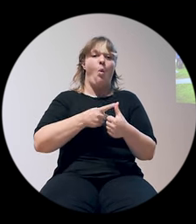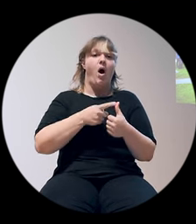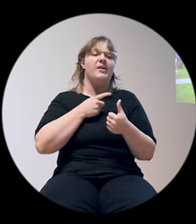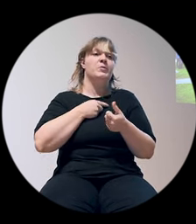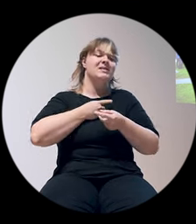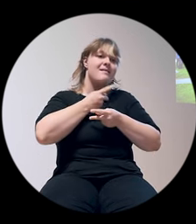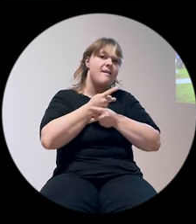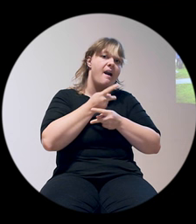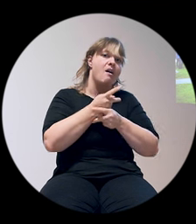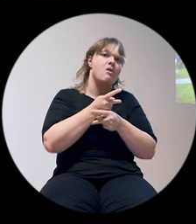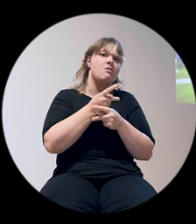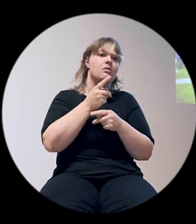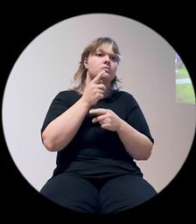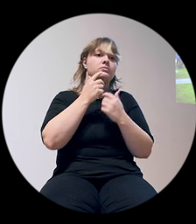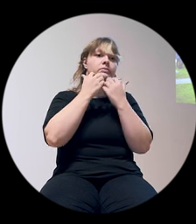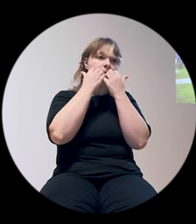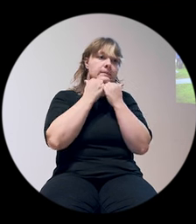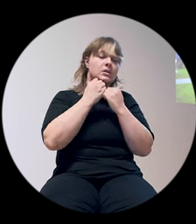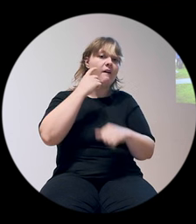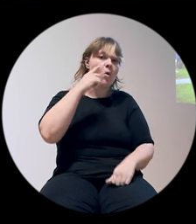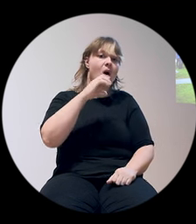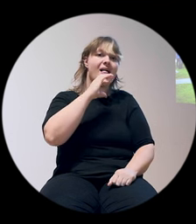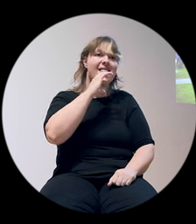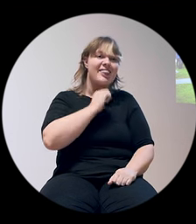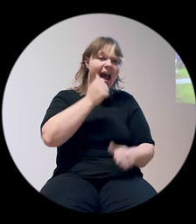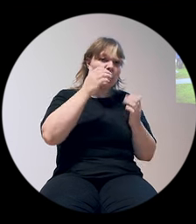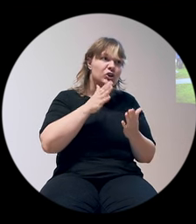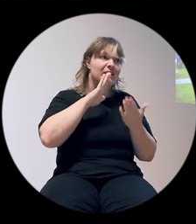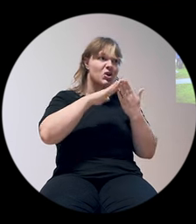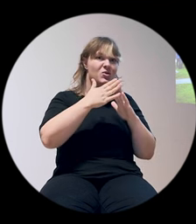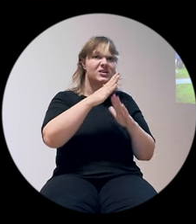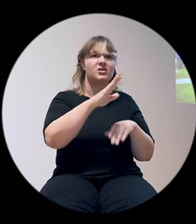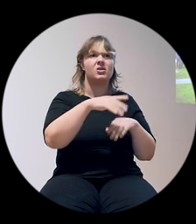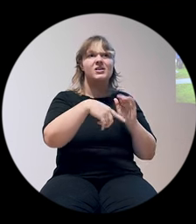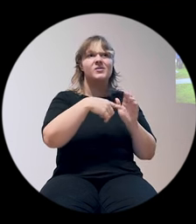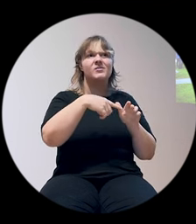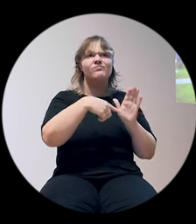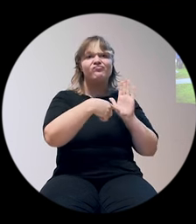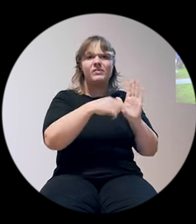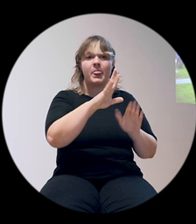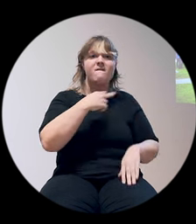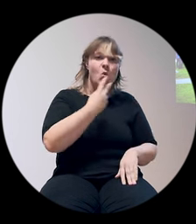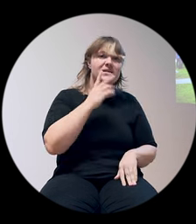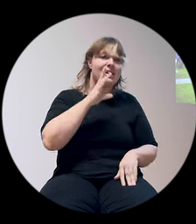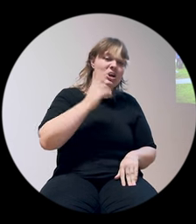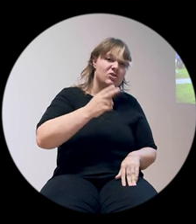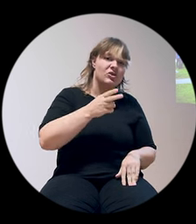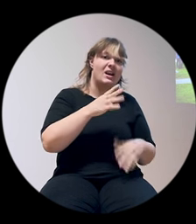care for the elders in the community and representing their voice, their history, and the story.